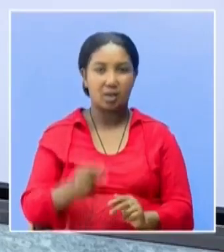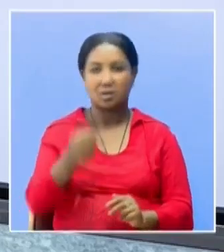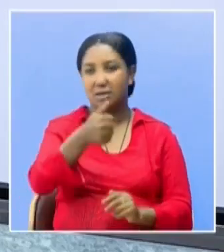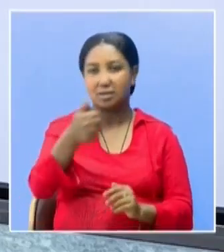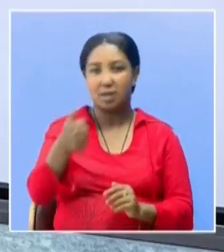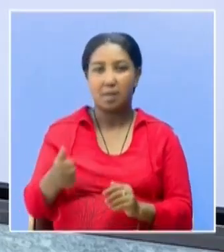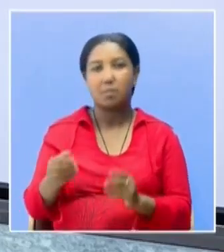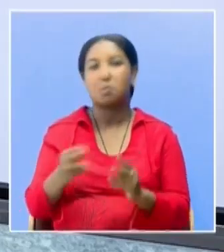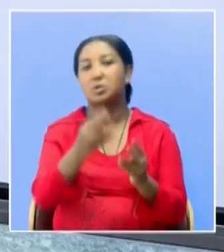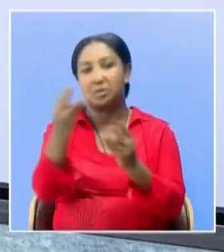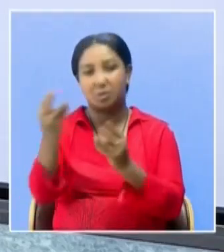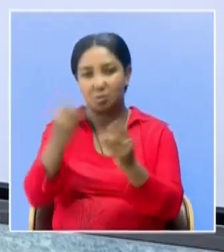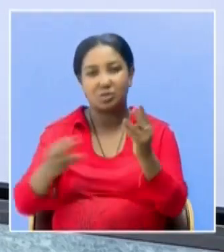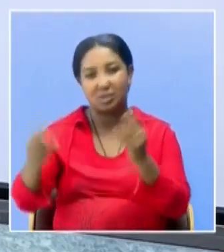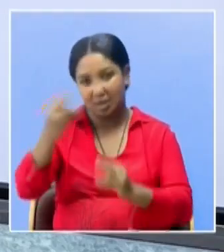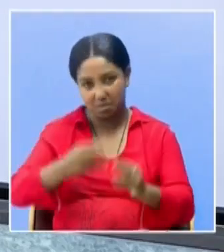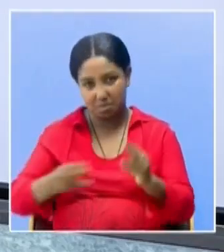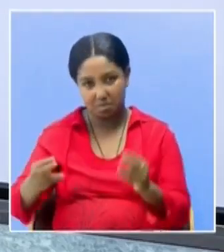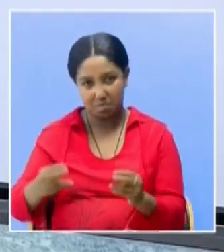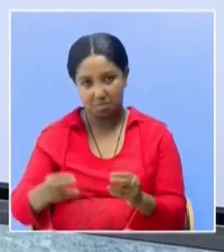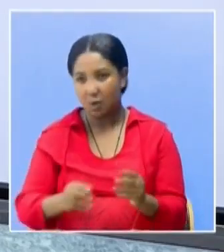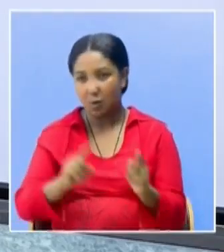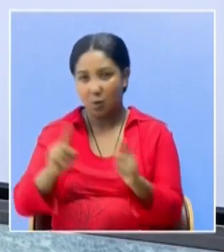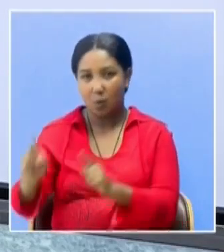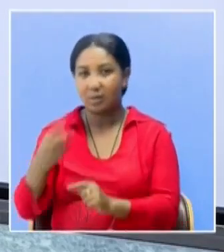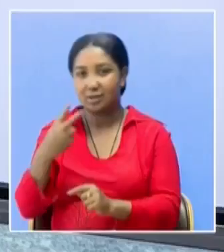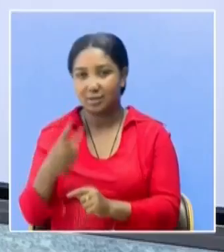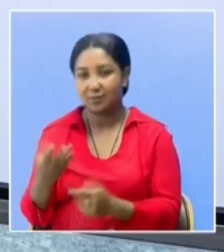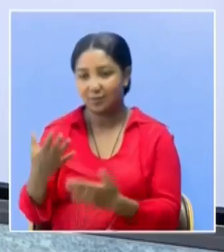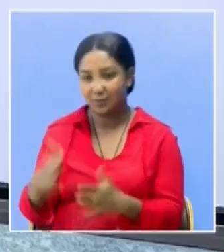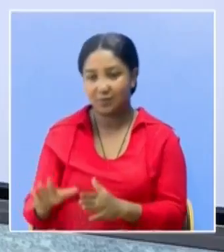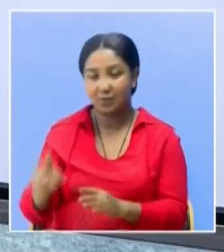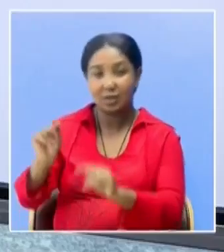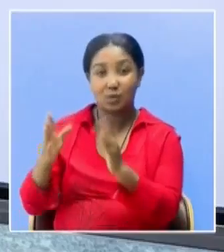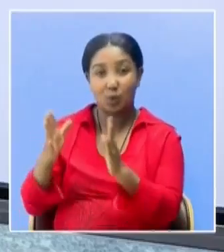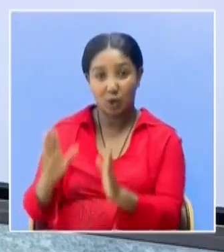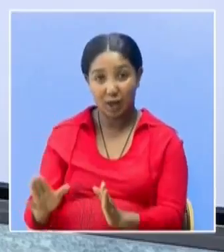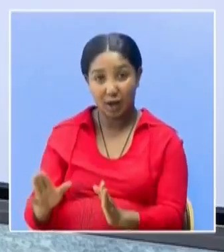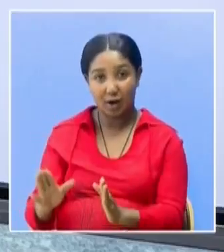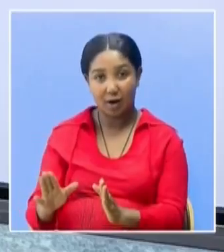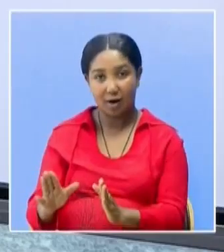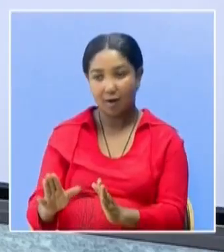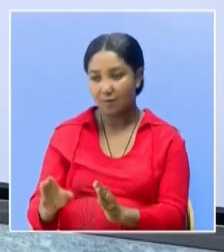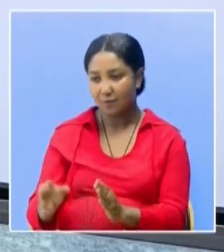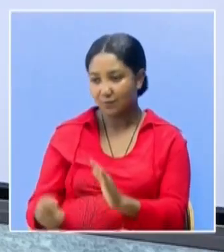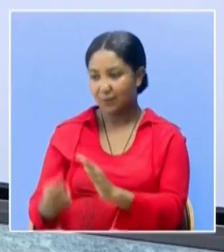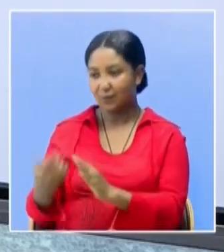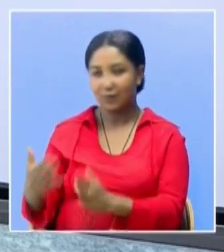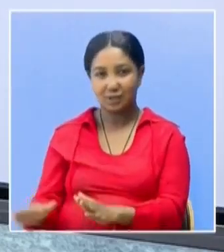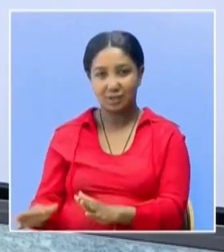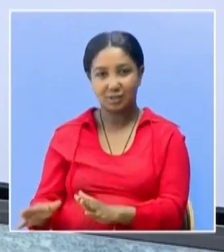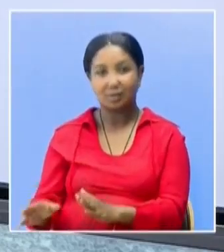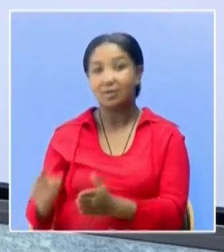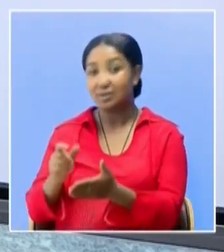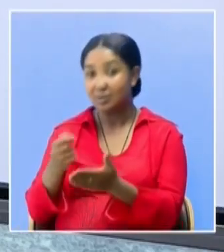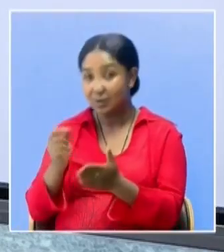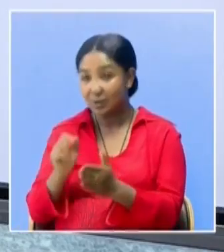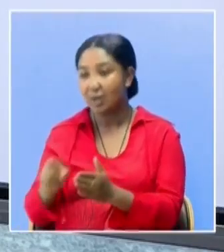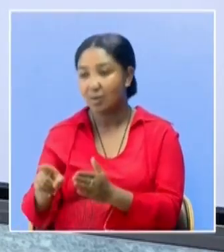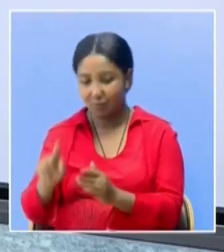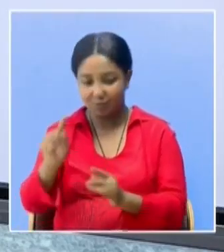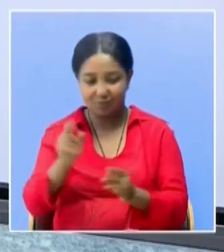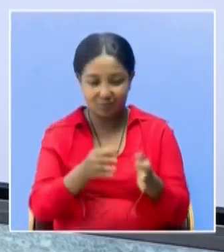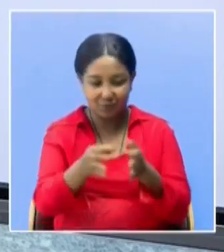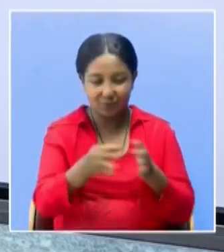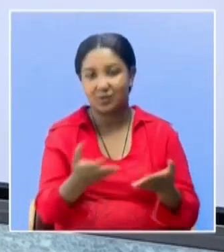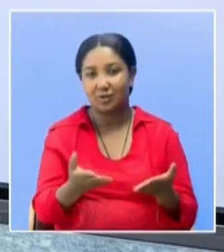Ababa Museum. It's all right. At this museum, you go and see some of historical phenomena there, right? And then you narrate about